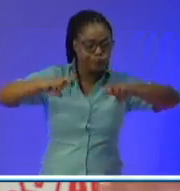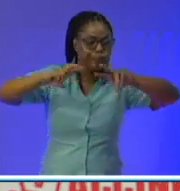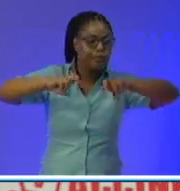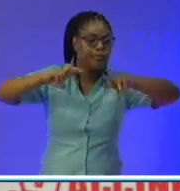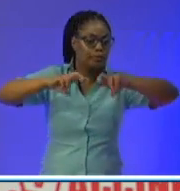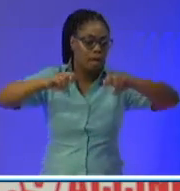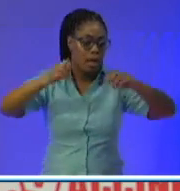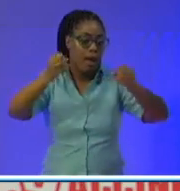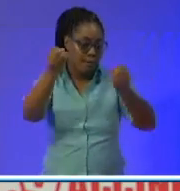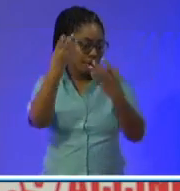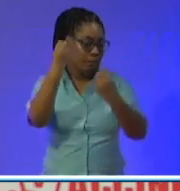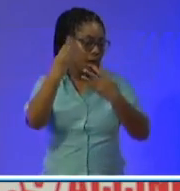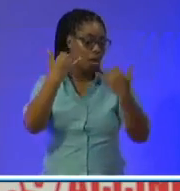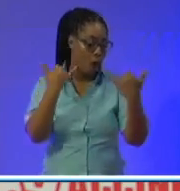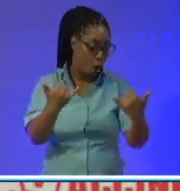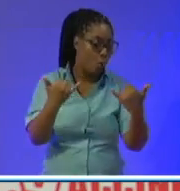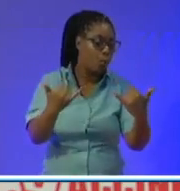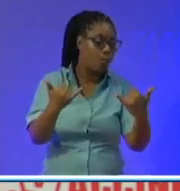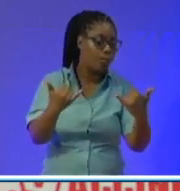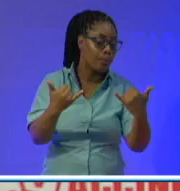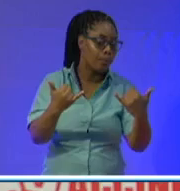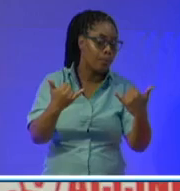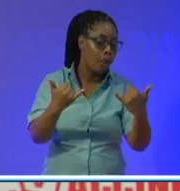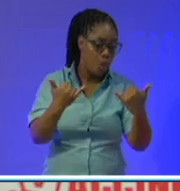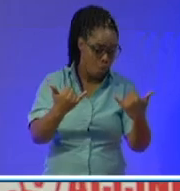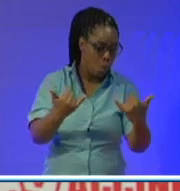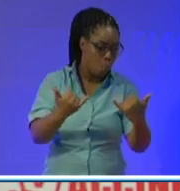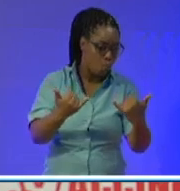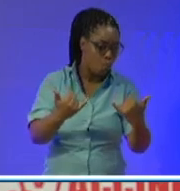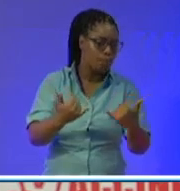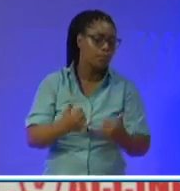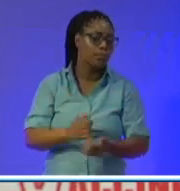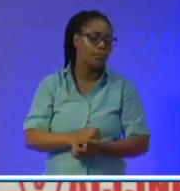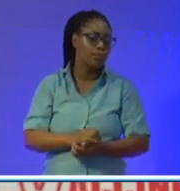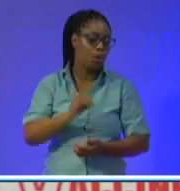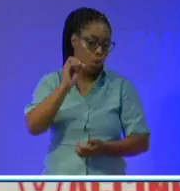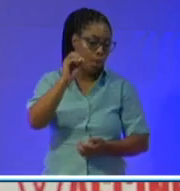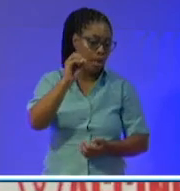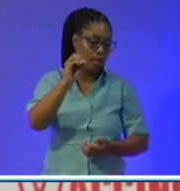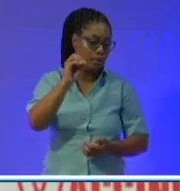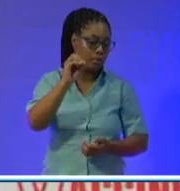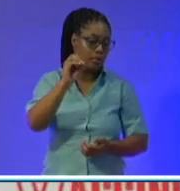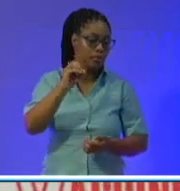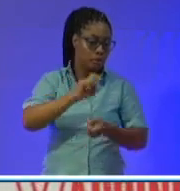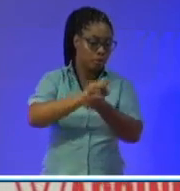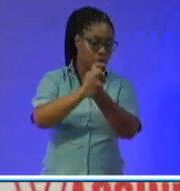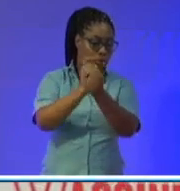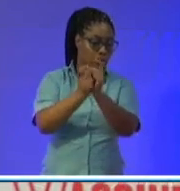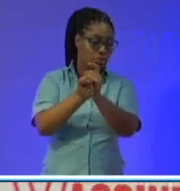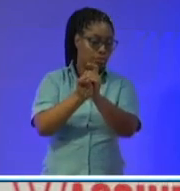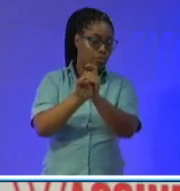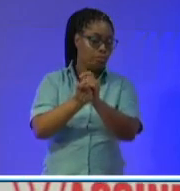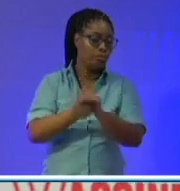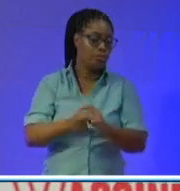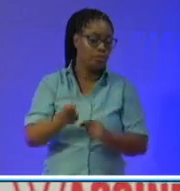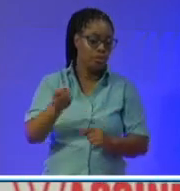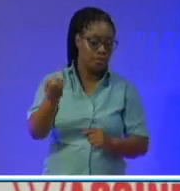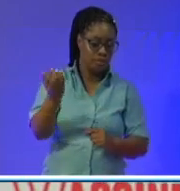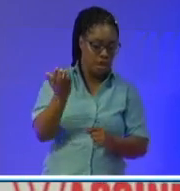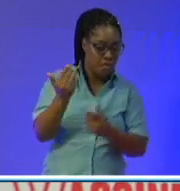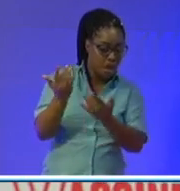current as we stand, Omicron is making its way across the world. And in many